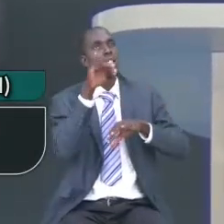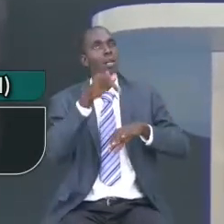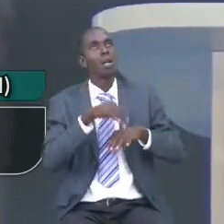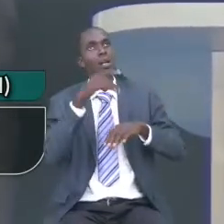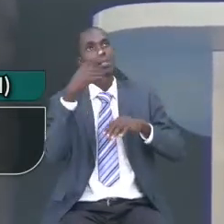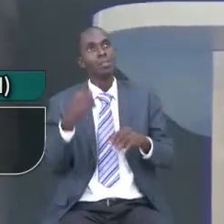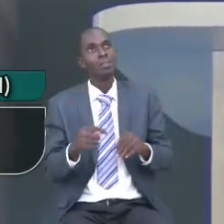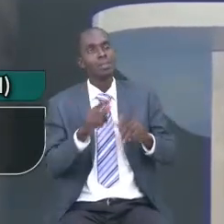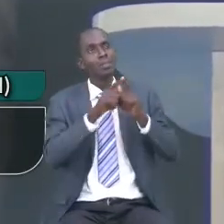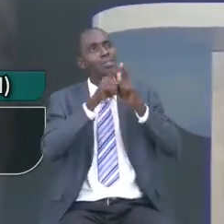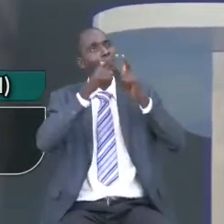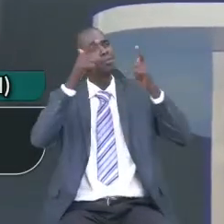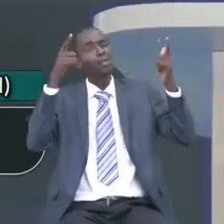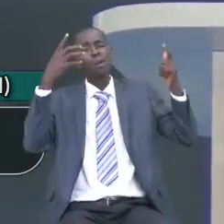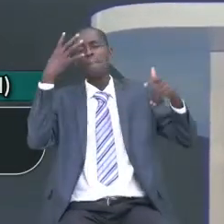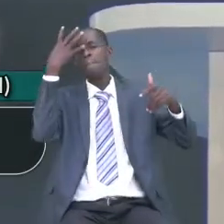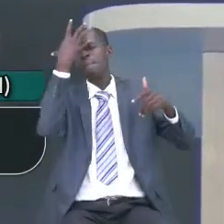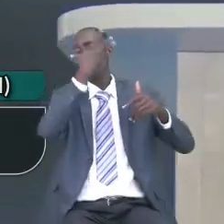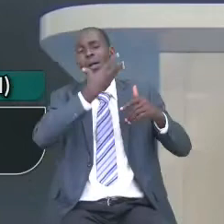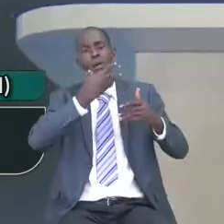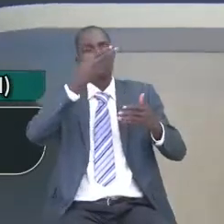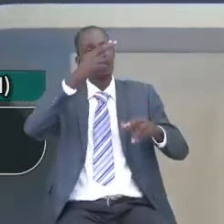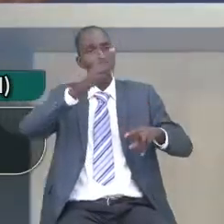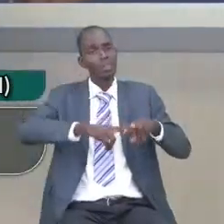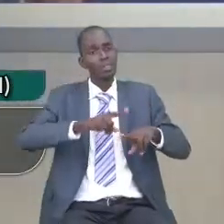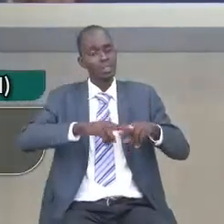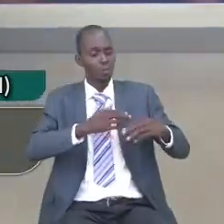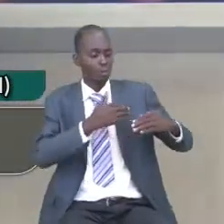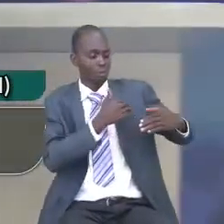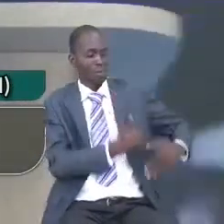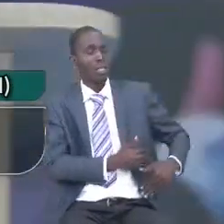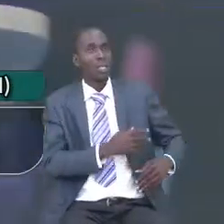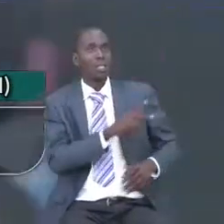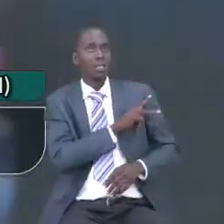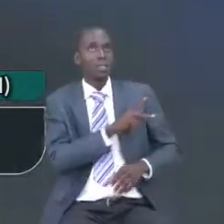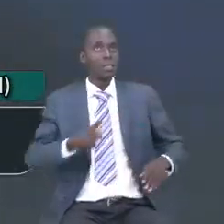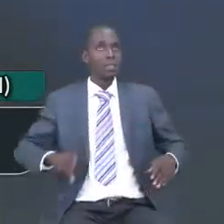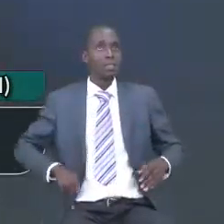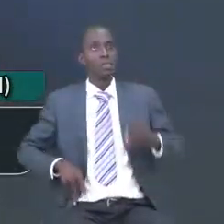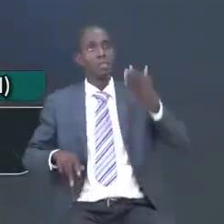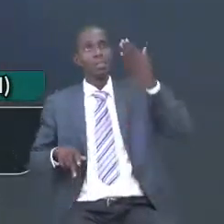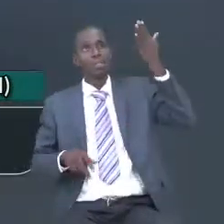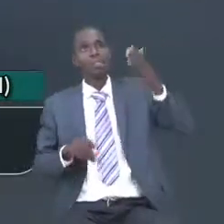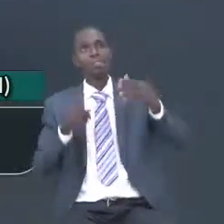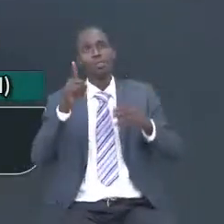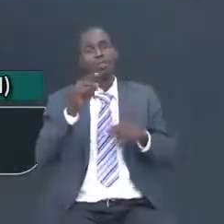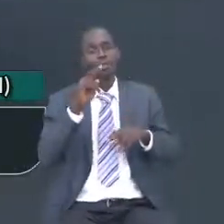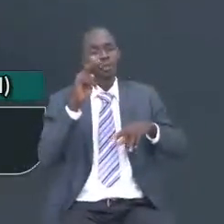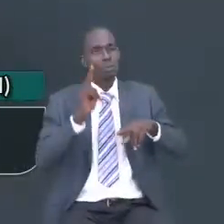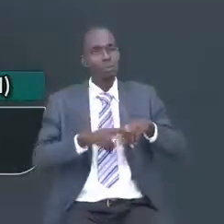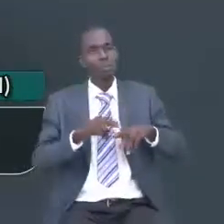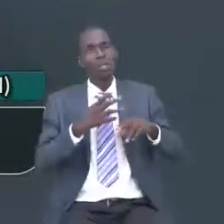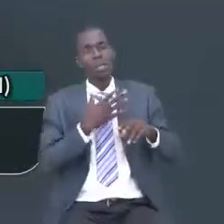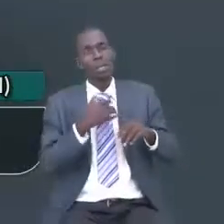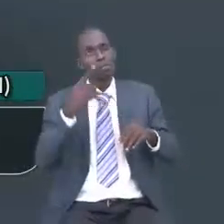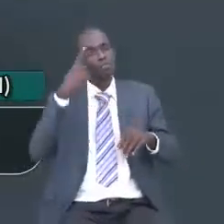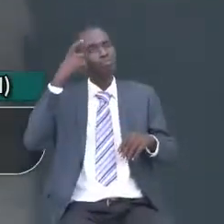seat beside Pharaoh, and you say, as a dreamer, the Lord has told